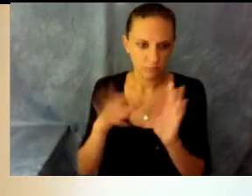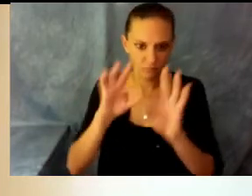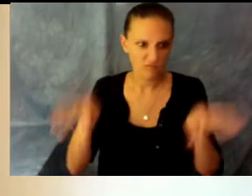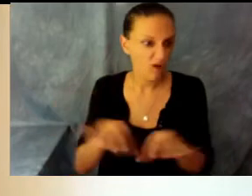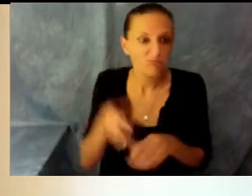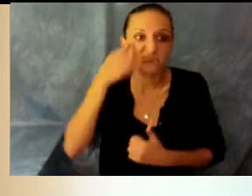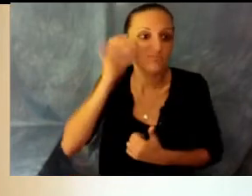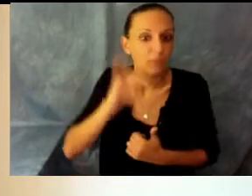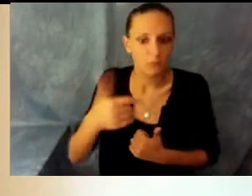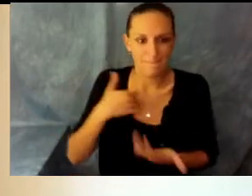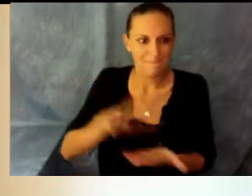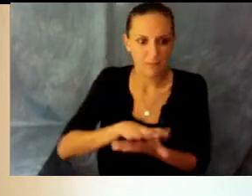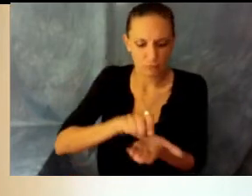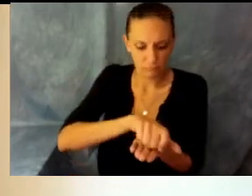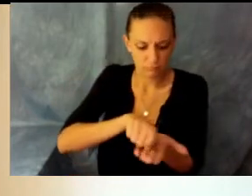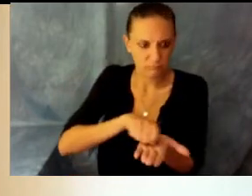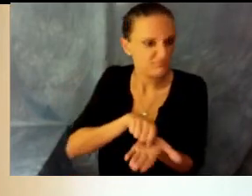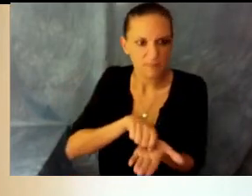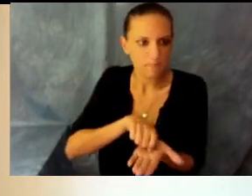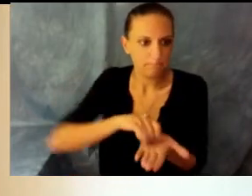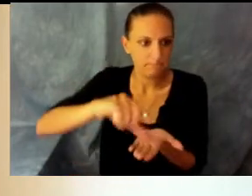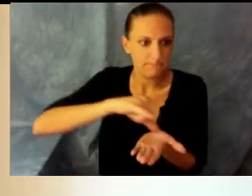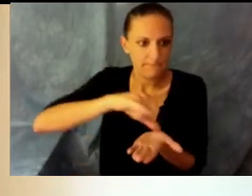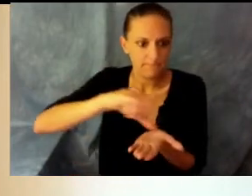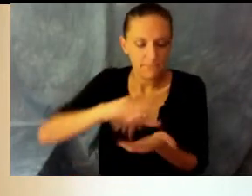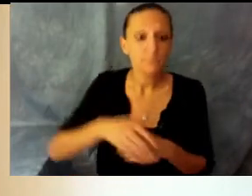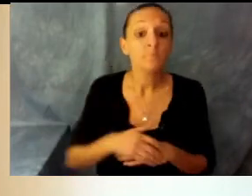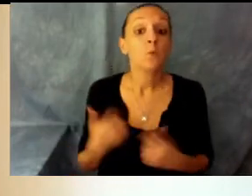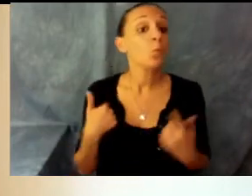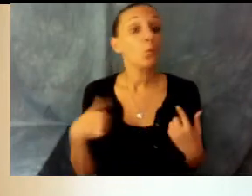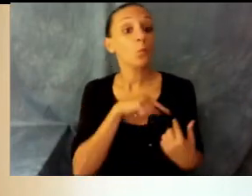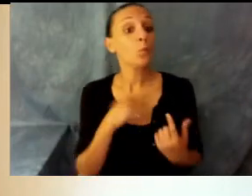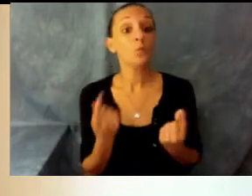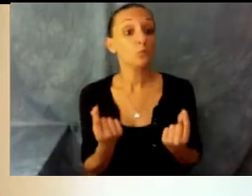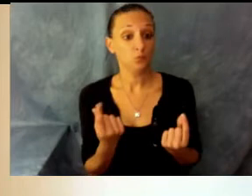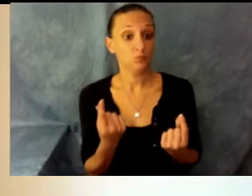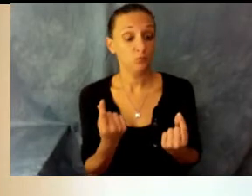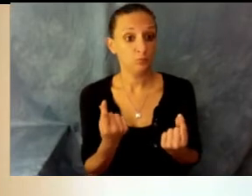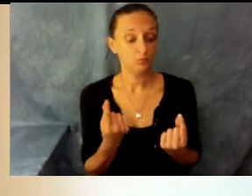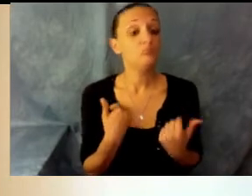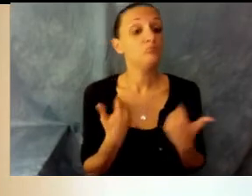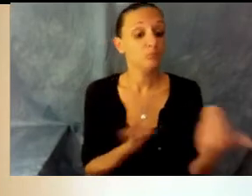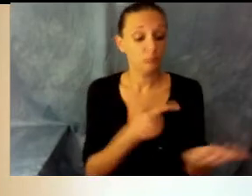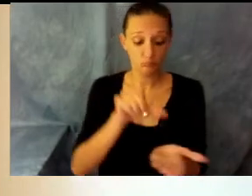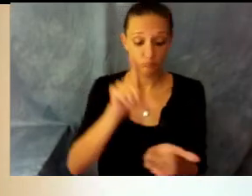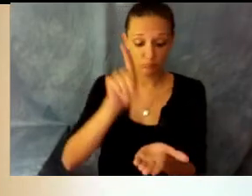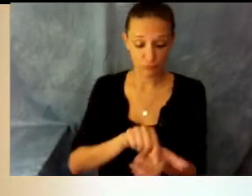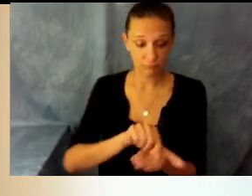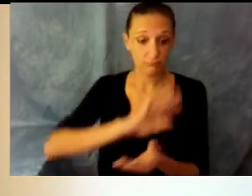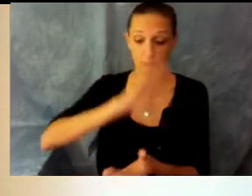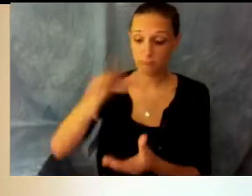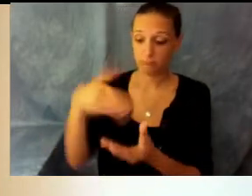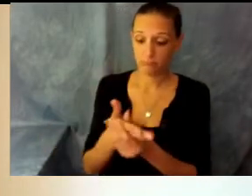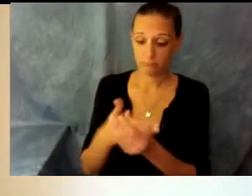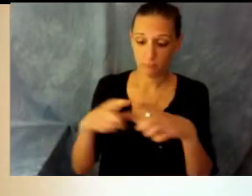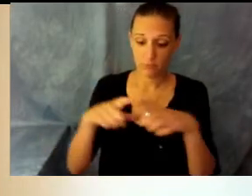you had a piece of paper in front of you. And what we do is we then print it, put it in an envelope, mail it to